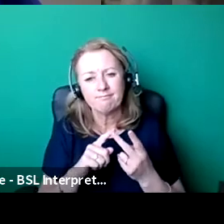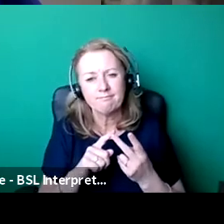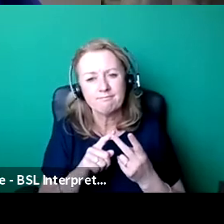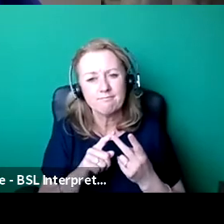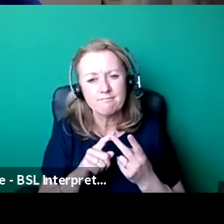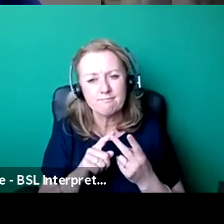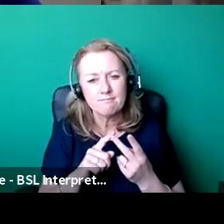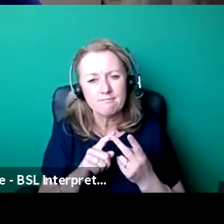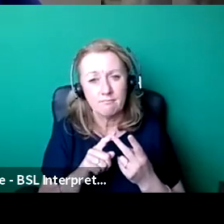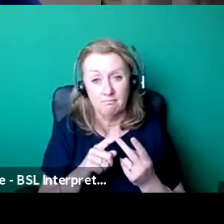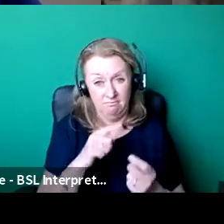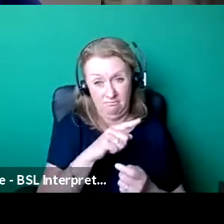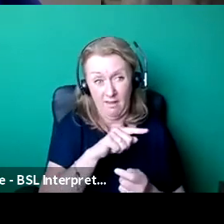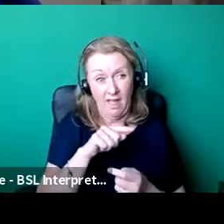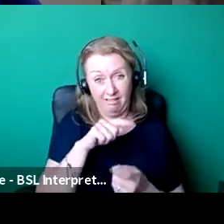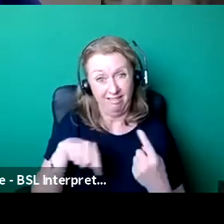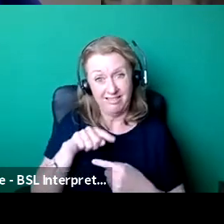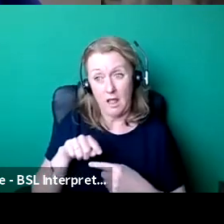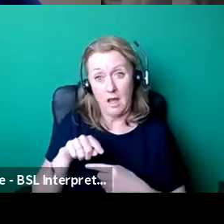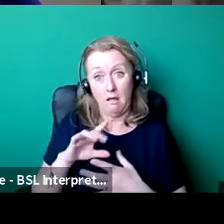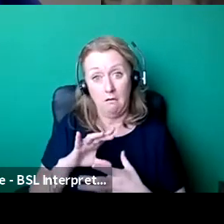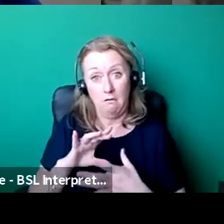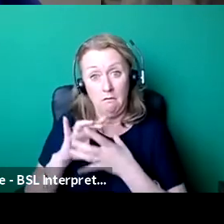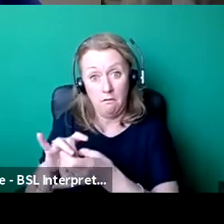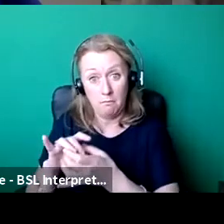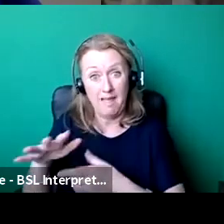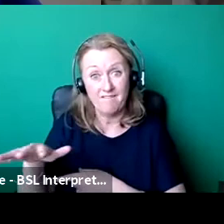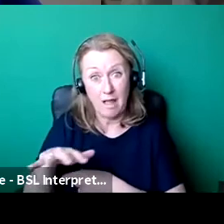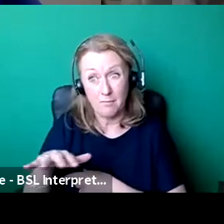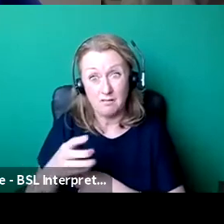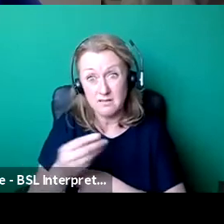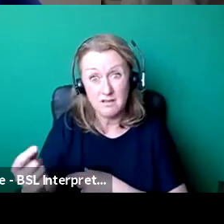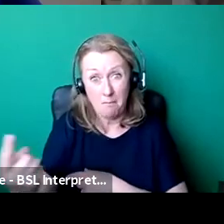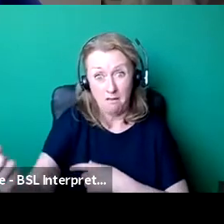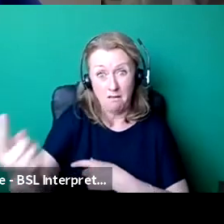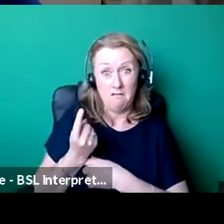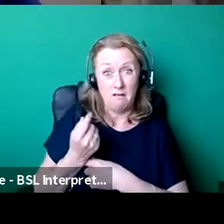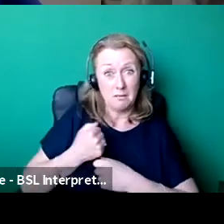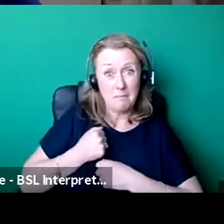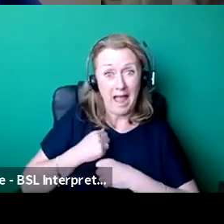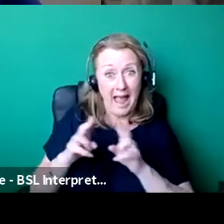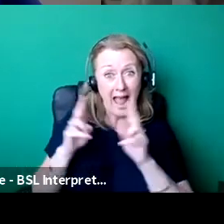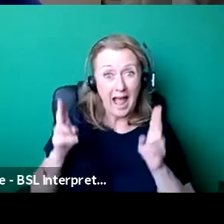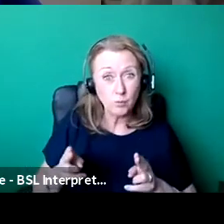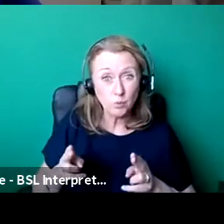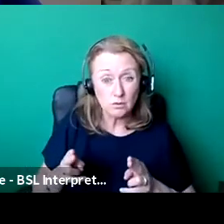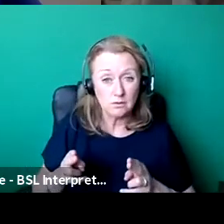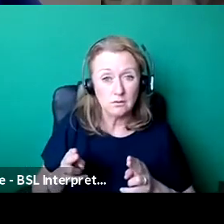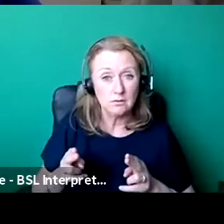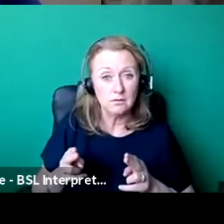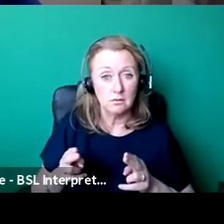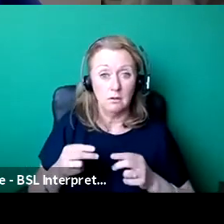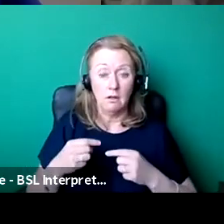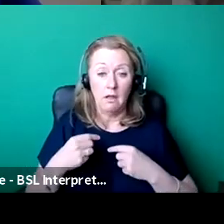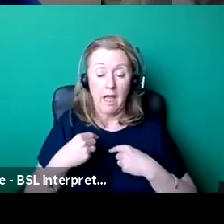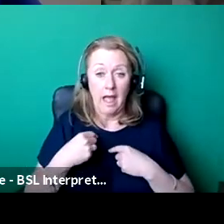they got in touch with my family. Some actually even came to my house one time. I was actually reporting from Tunisia and